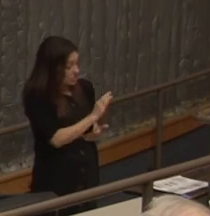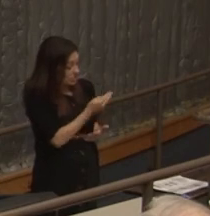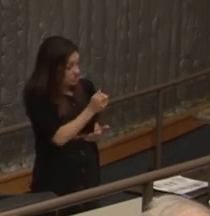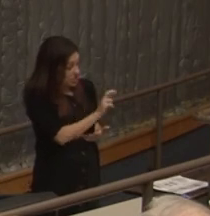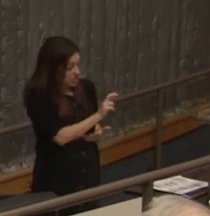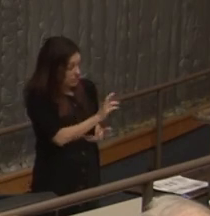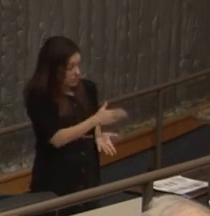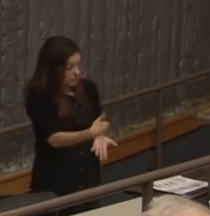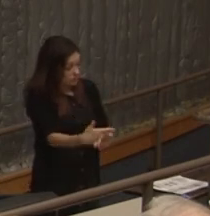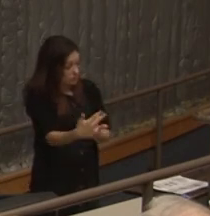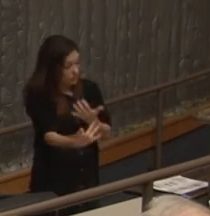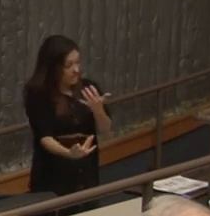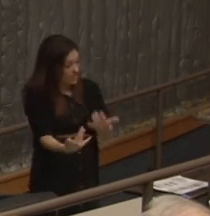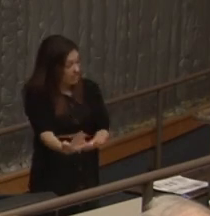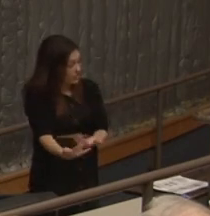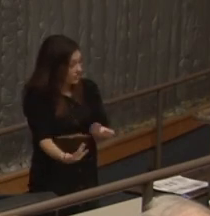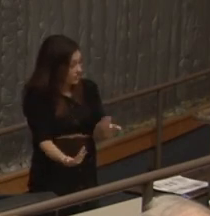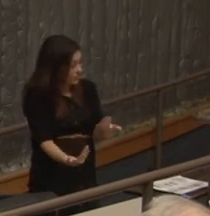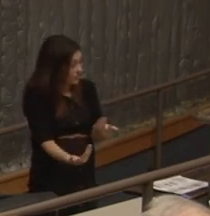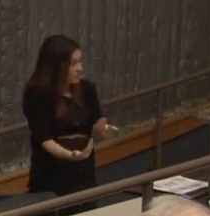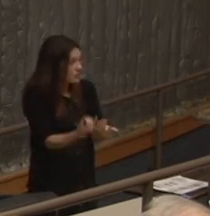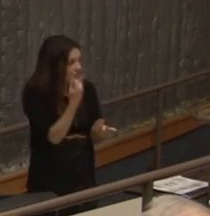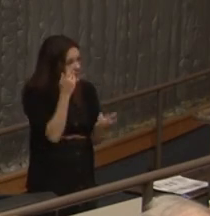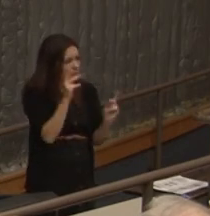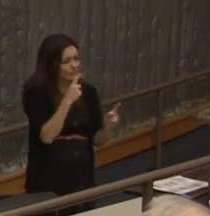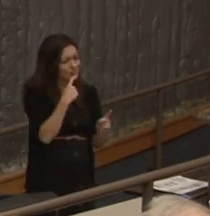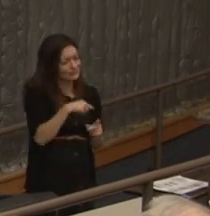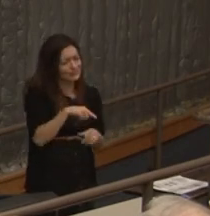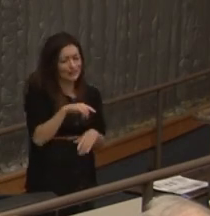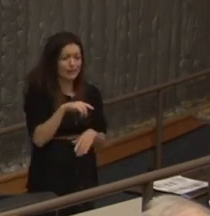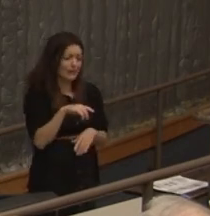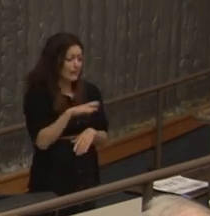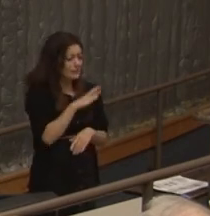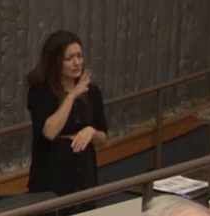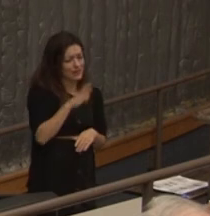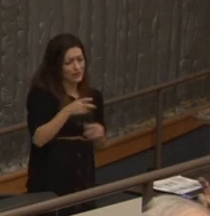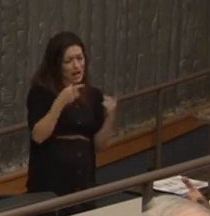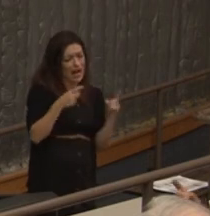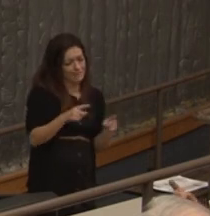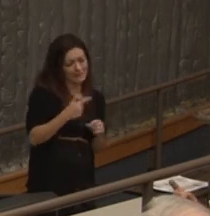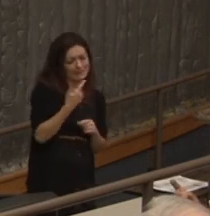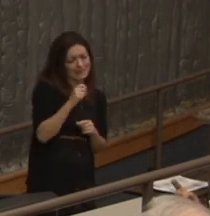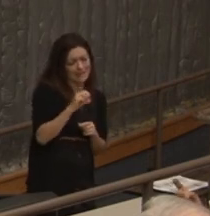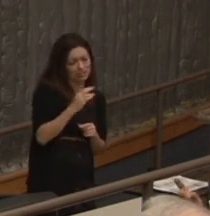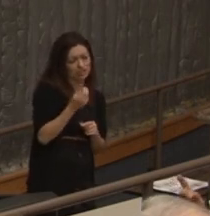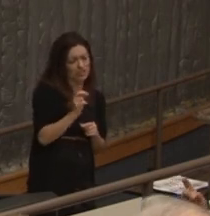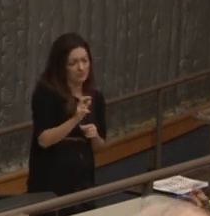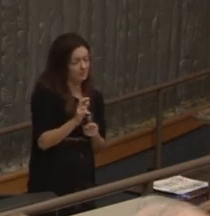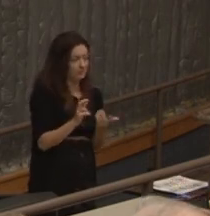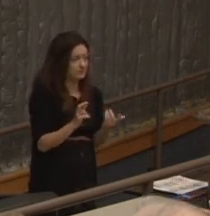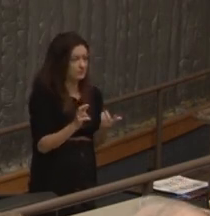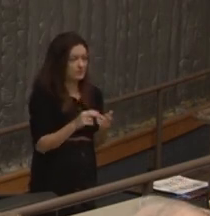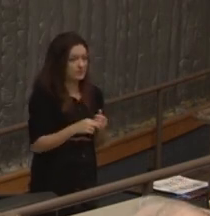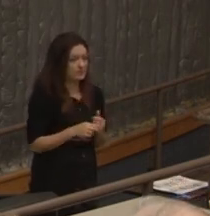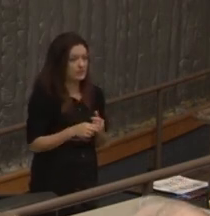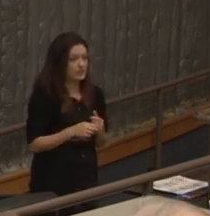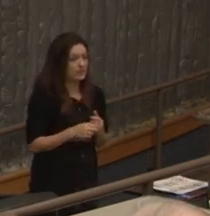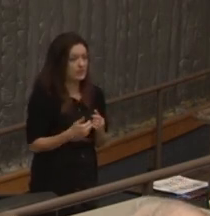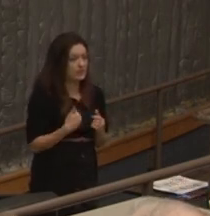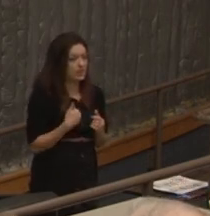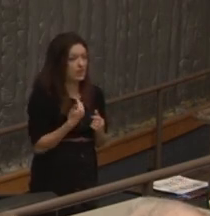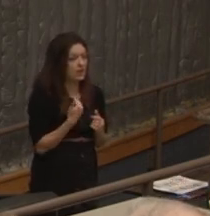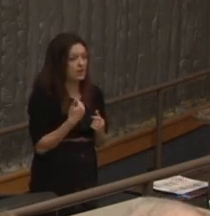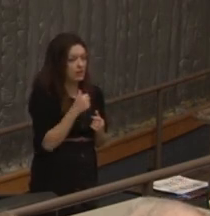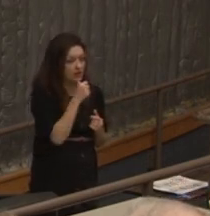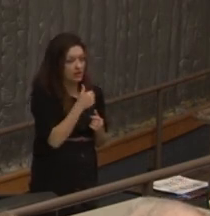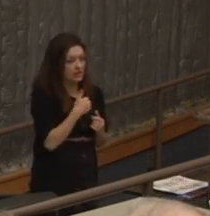to say, to be taken seriously by anyone when someone says there never was a gas chamber. I don't have a question. I have a